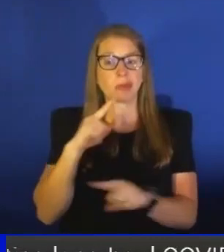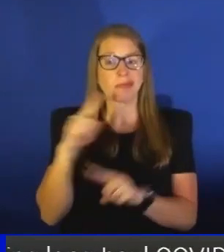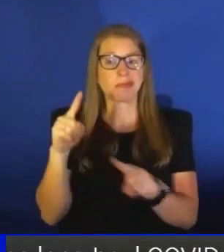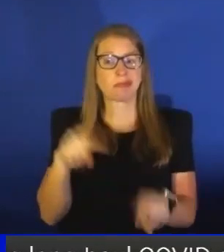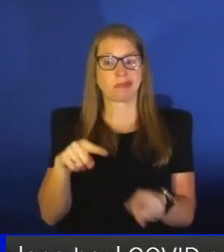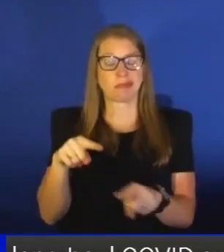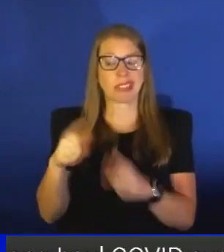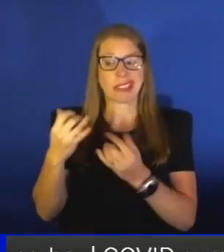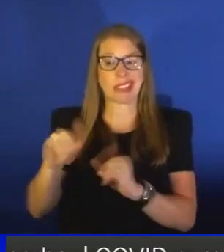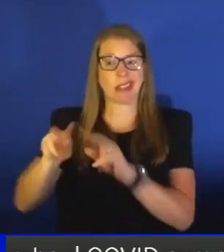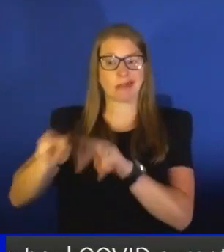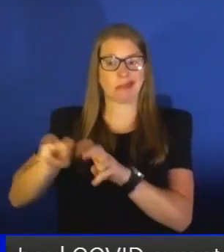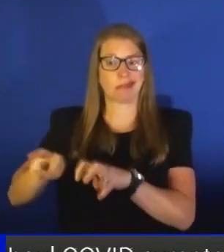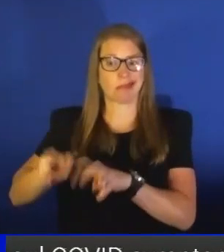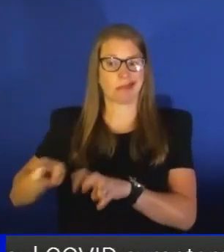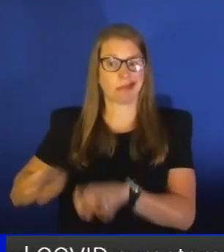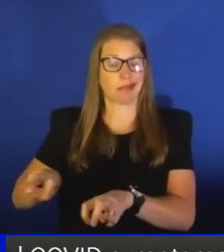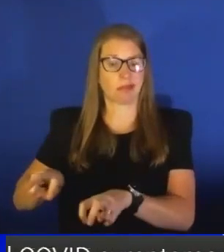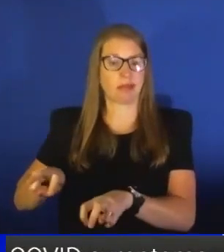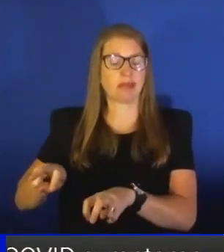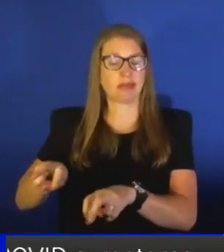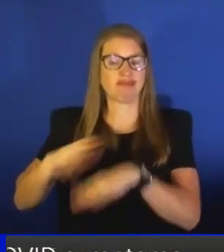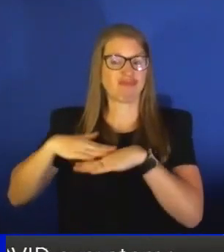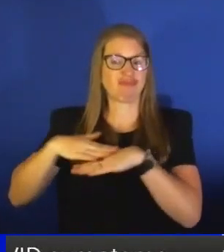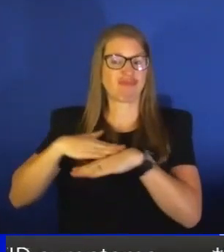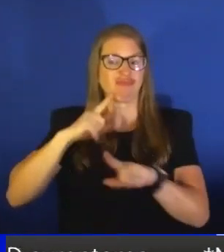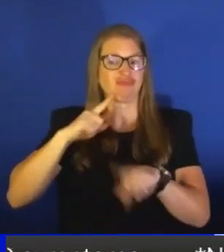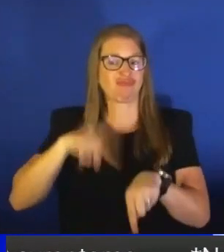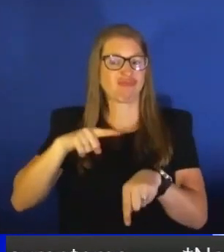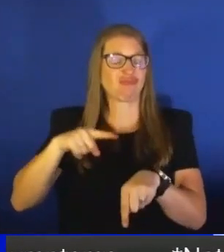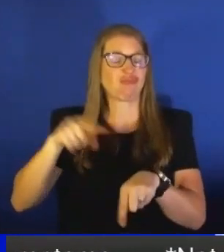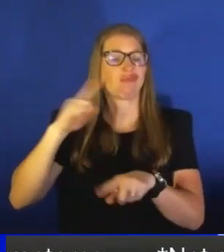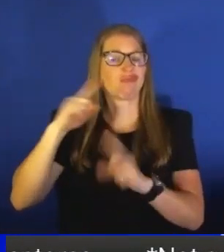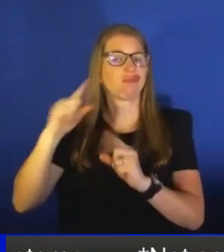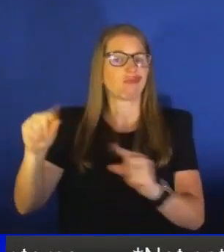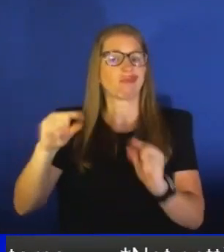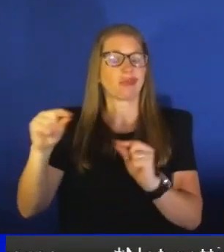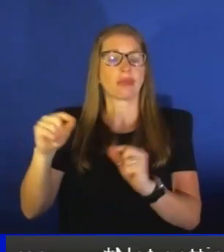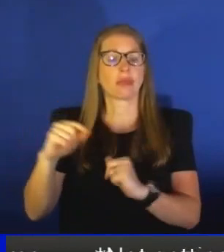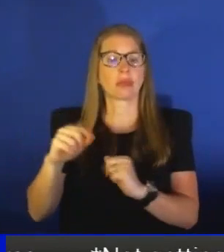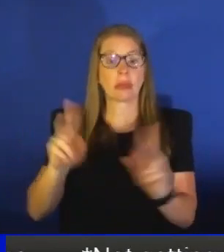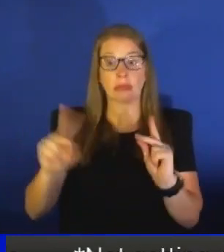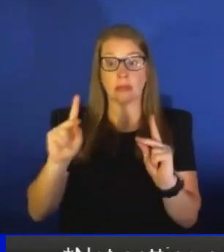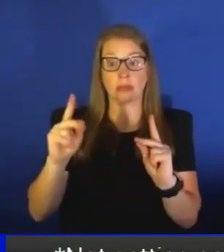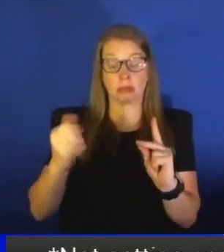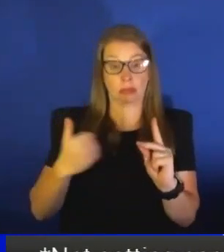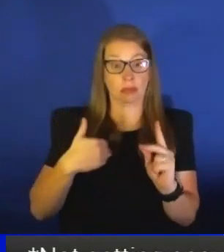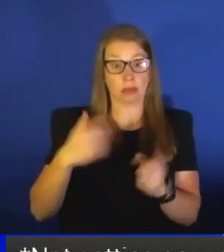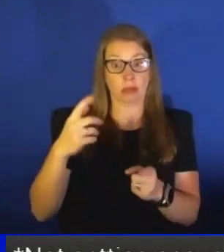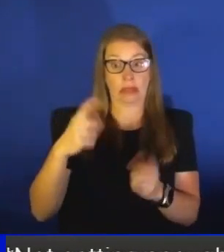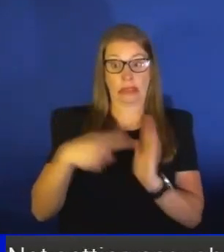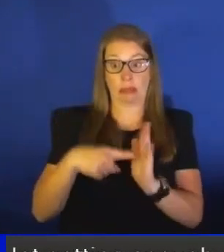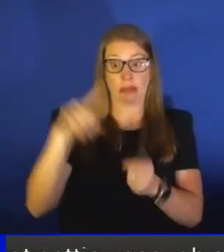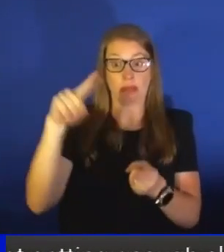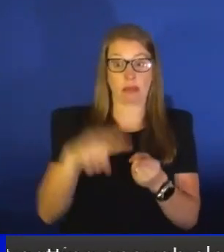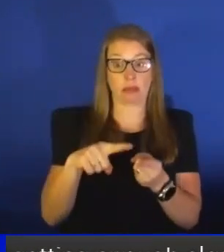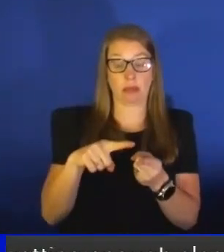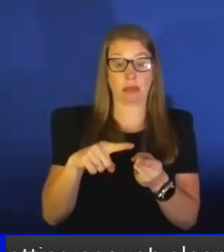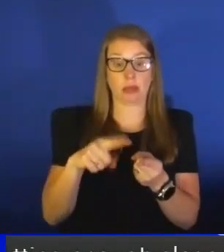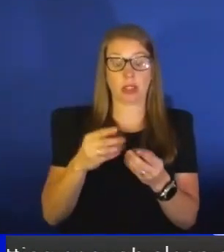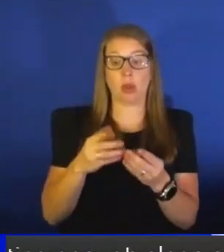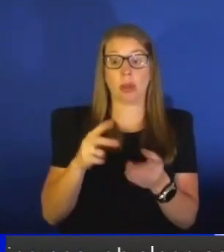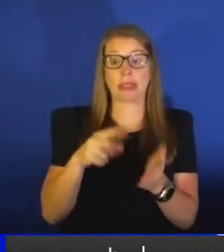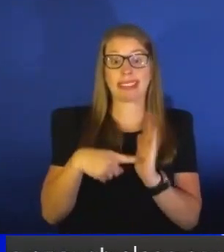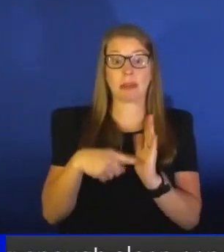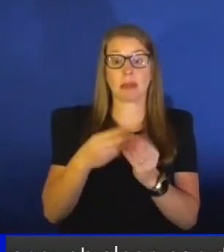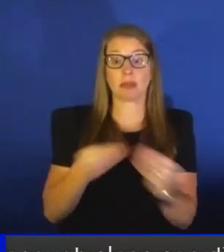investigating. We are still trying to understand. People are having a reduction in their symptoms or resolved symptoms and then getting symptoms